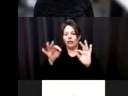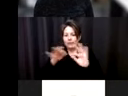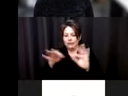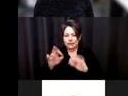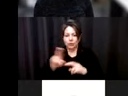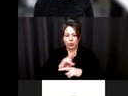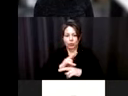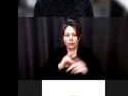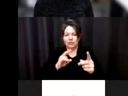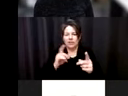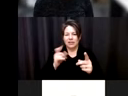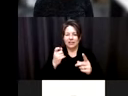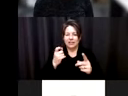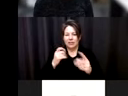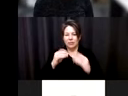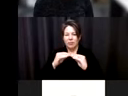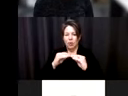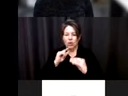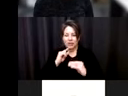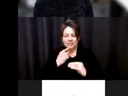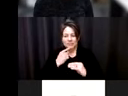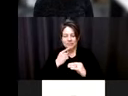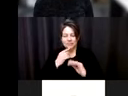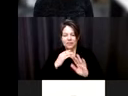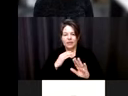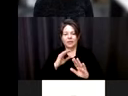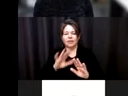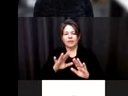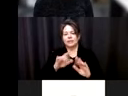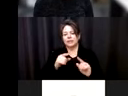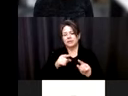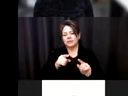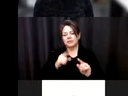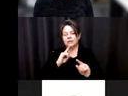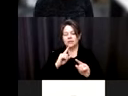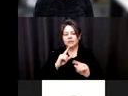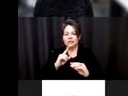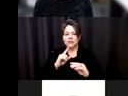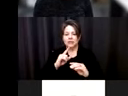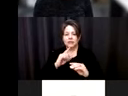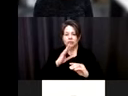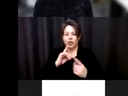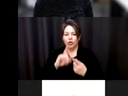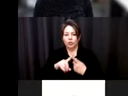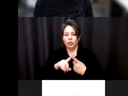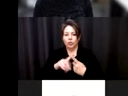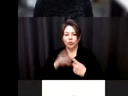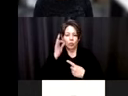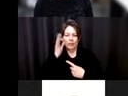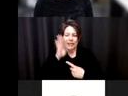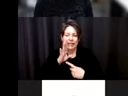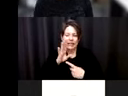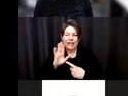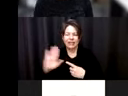little bit more dire. This installation is really speaking to the plight of the bees and trying to get